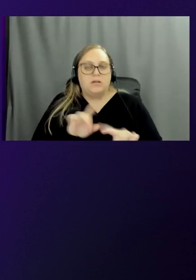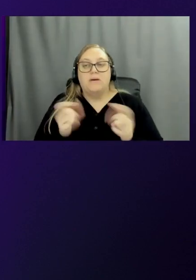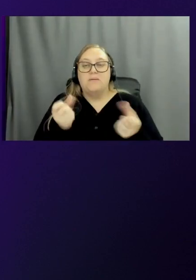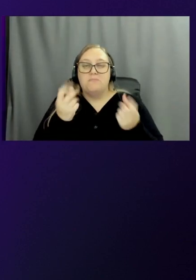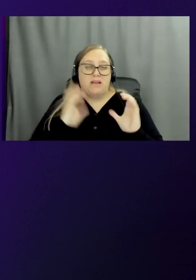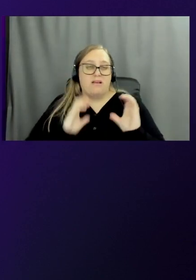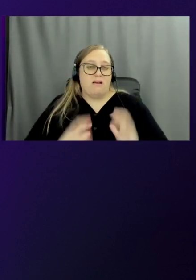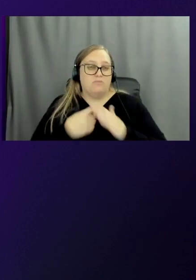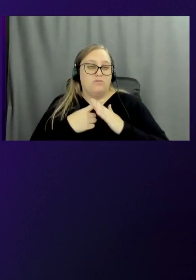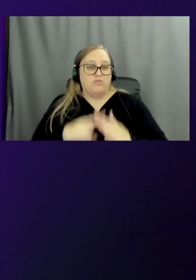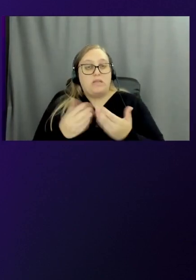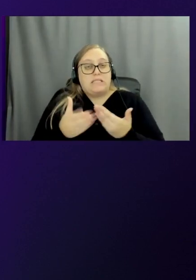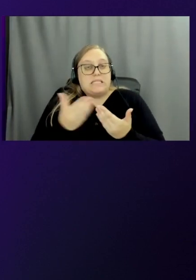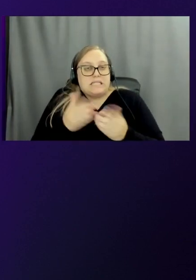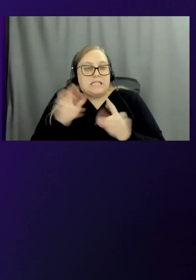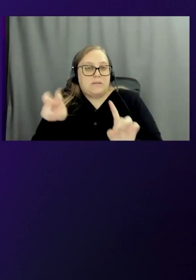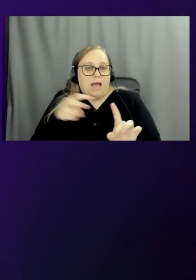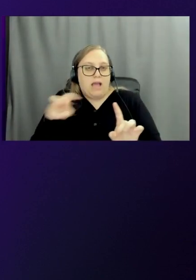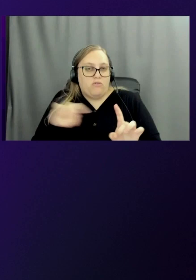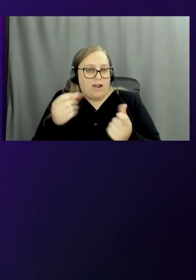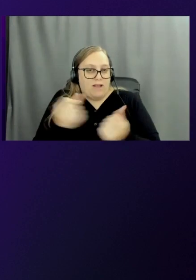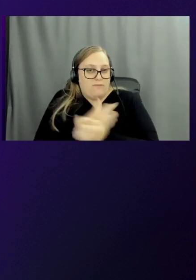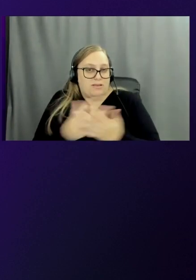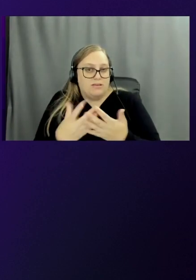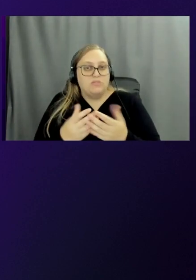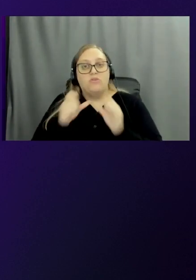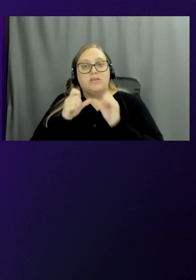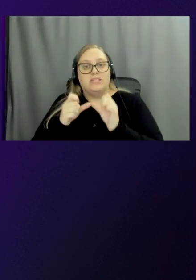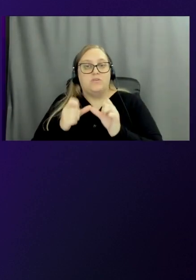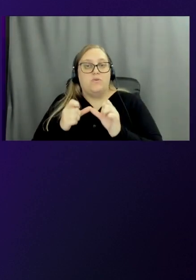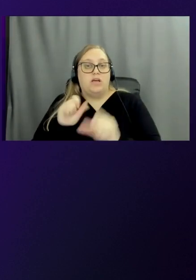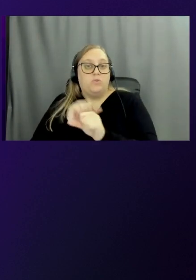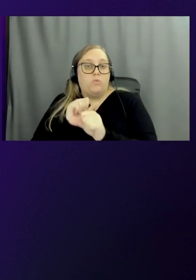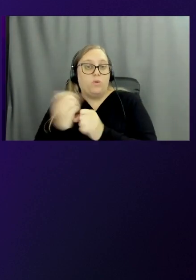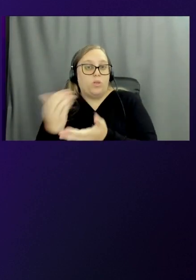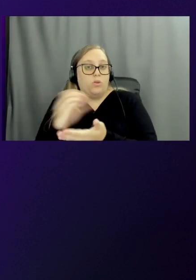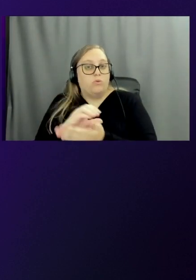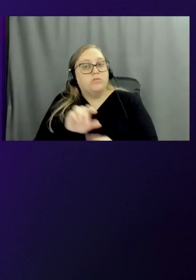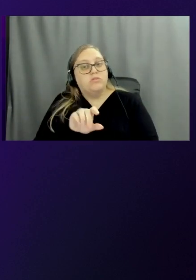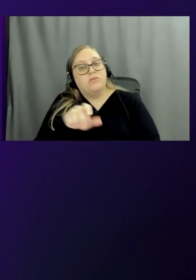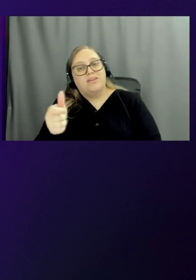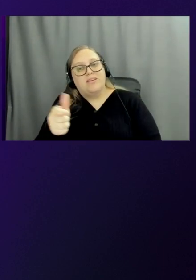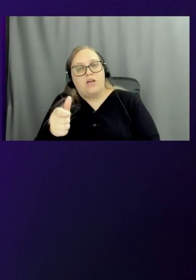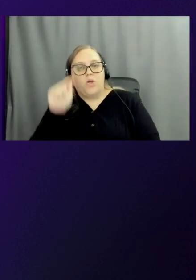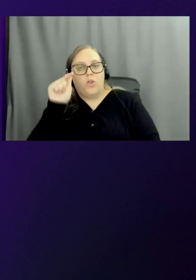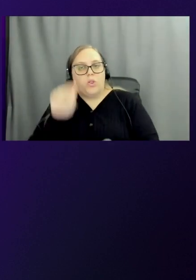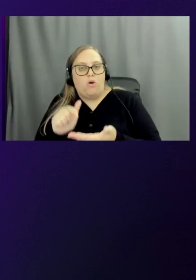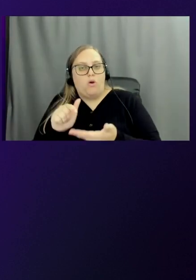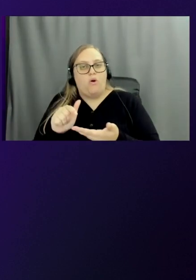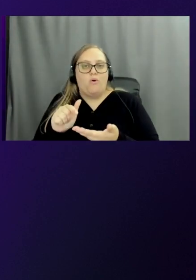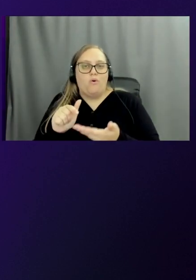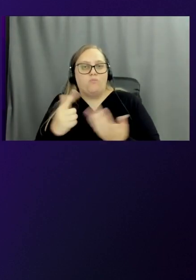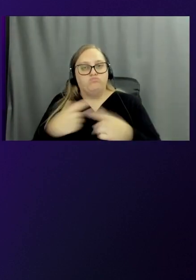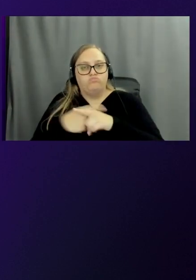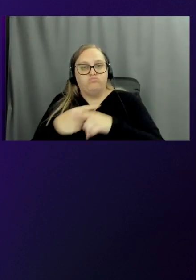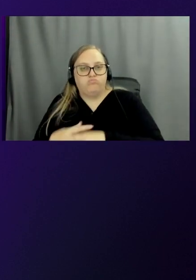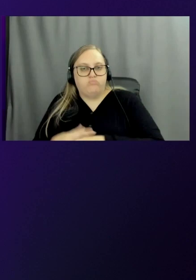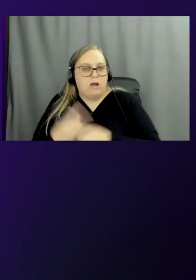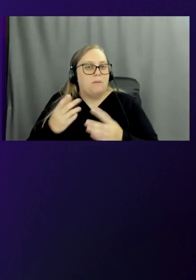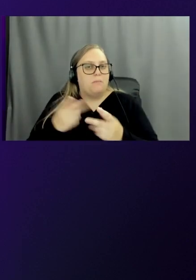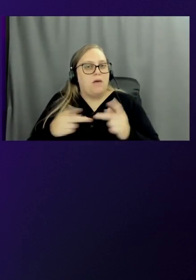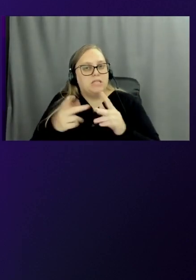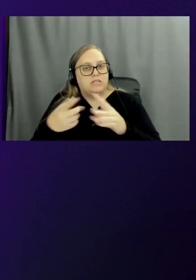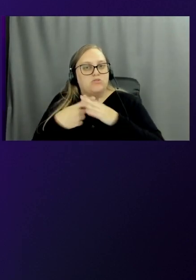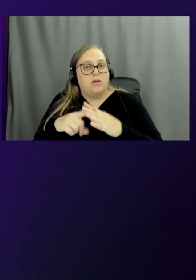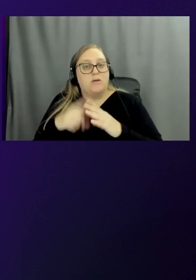to migrate. Containerized workloads are also another low friction place to start, especially because there's already